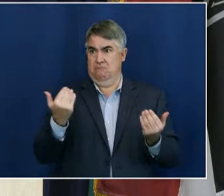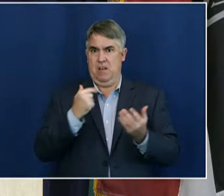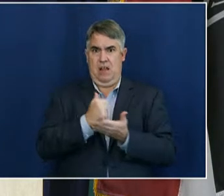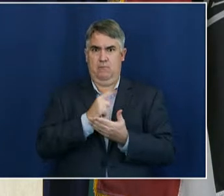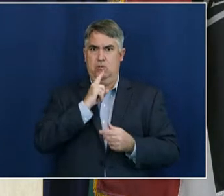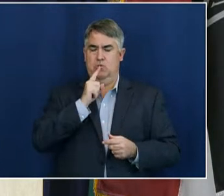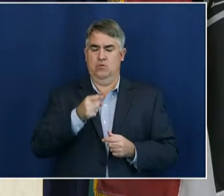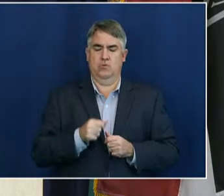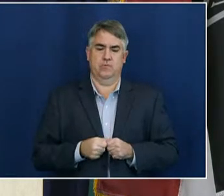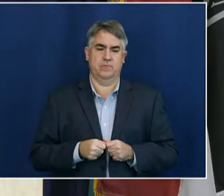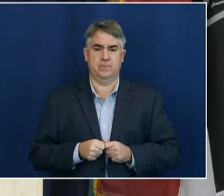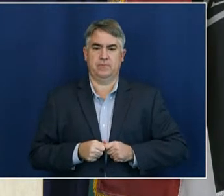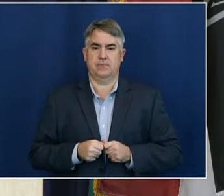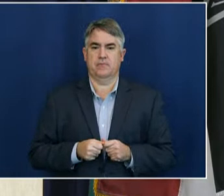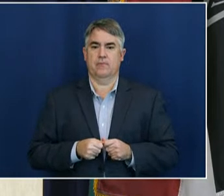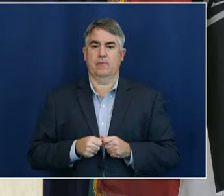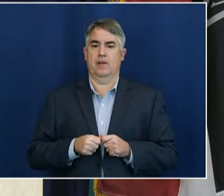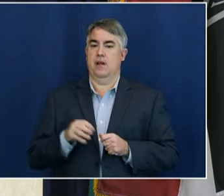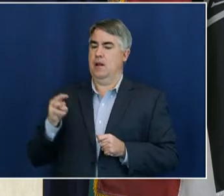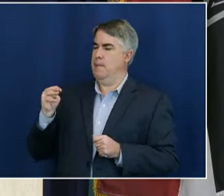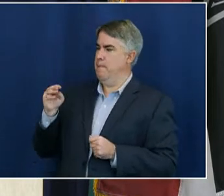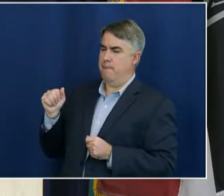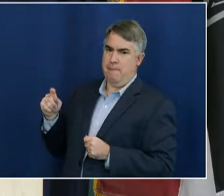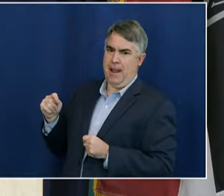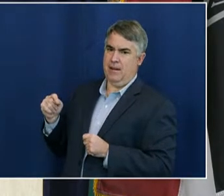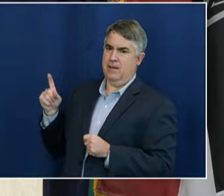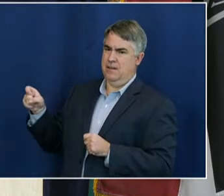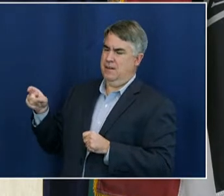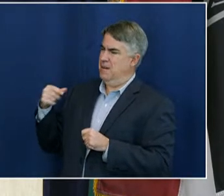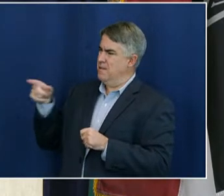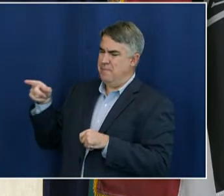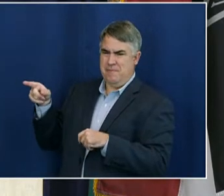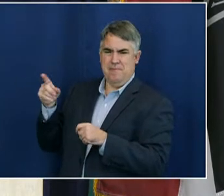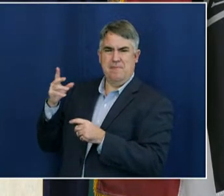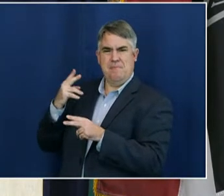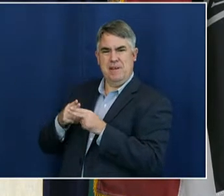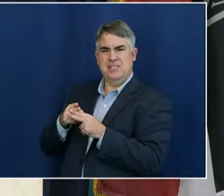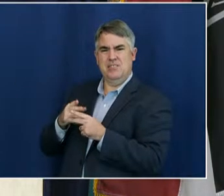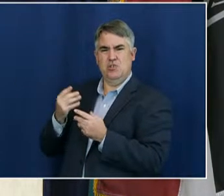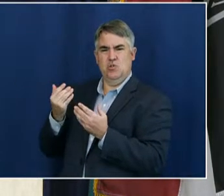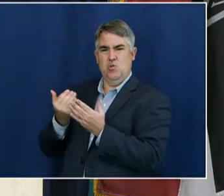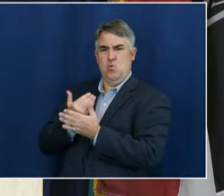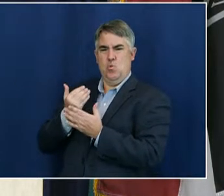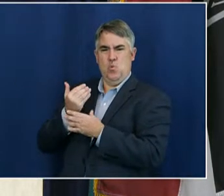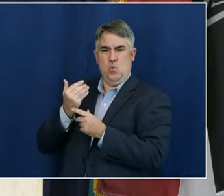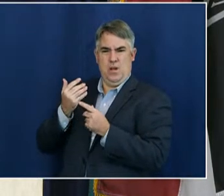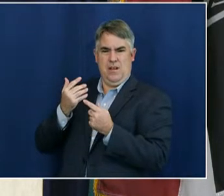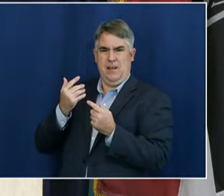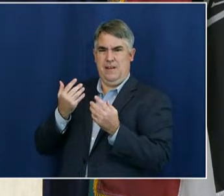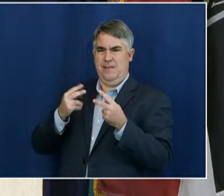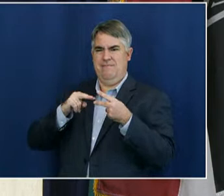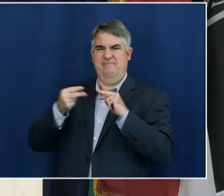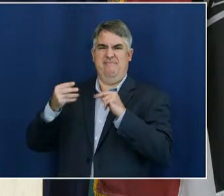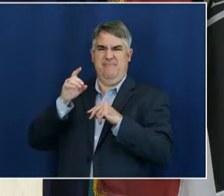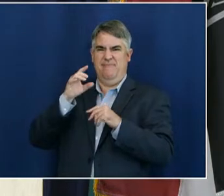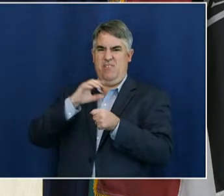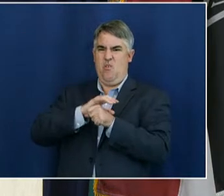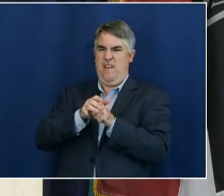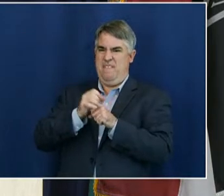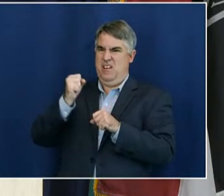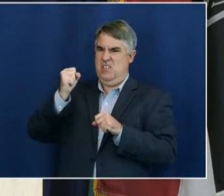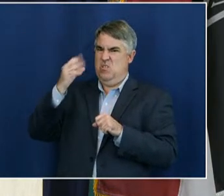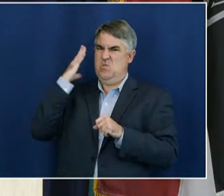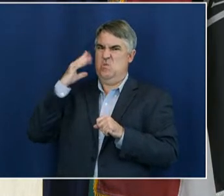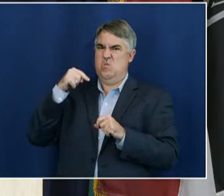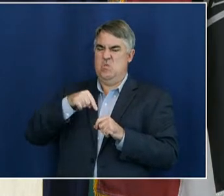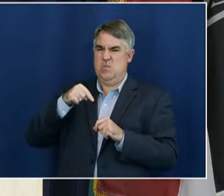And then I know we're hearing a lot about, I know Supervisor Fletcher, you talked about that UK variant, the strain. We saw our first death reported here because of that. I'm just curious to hear